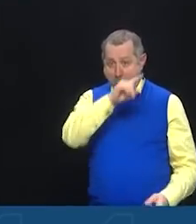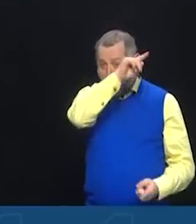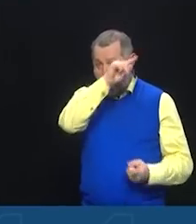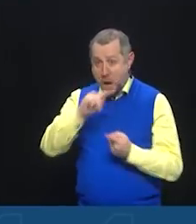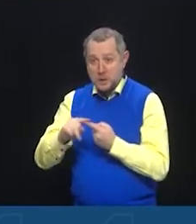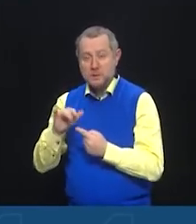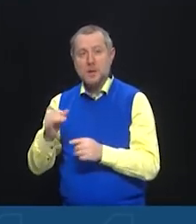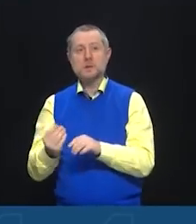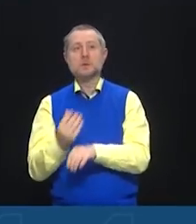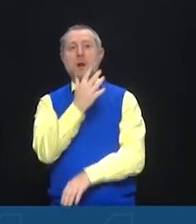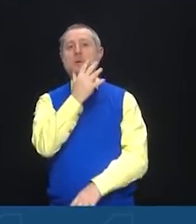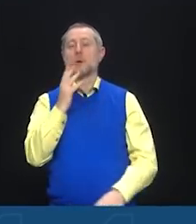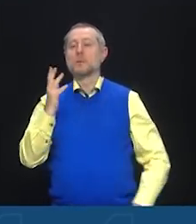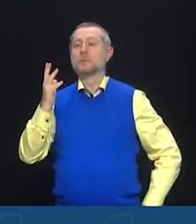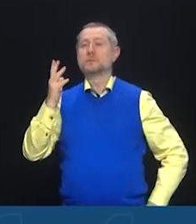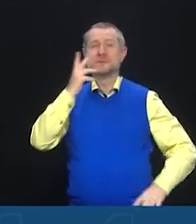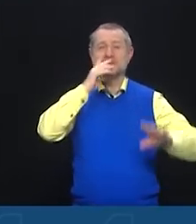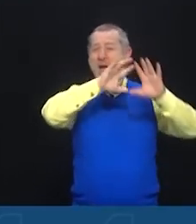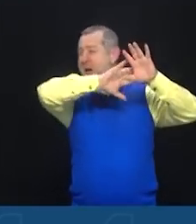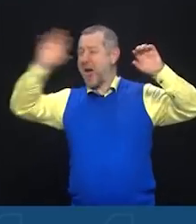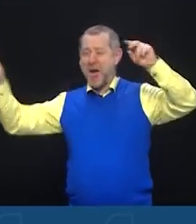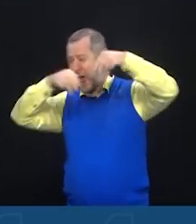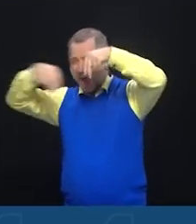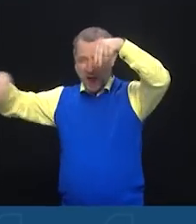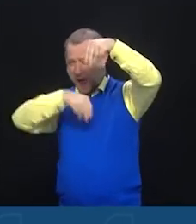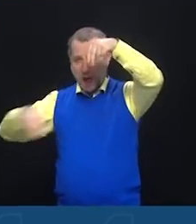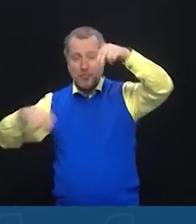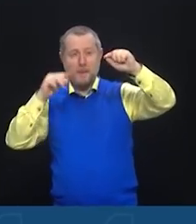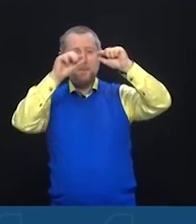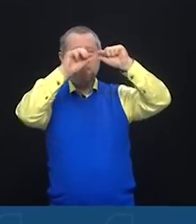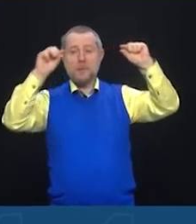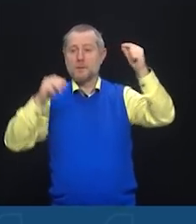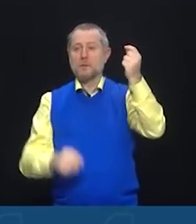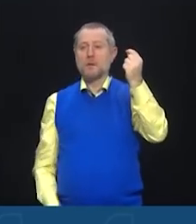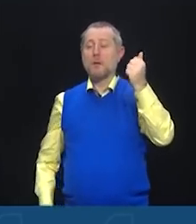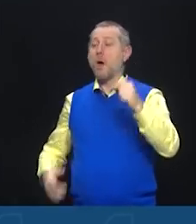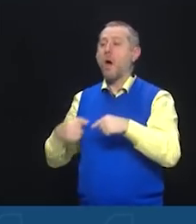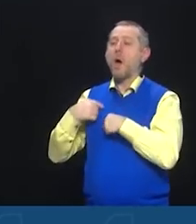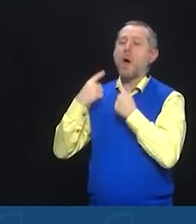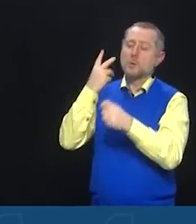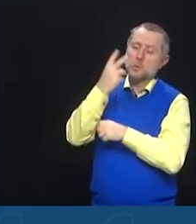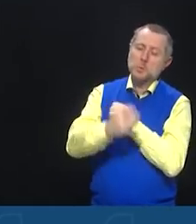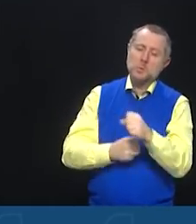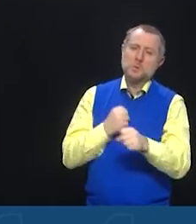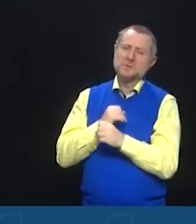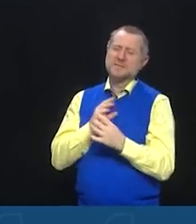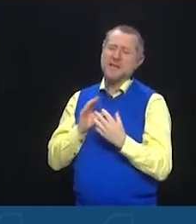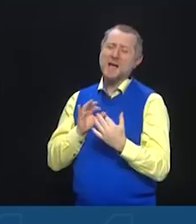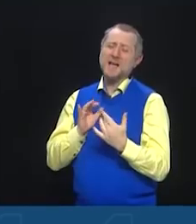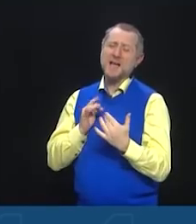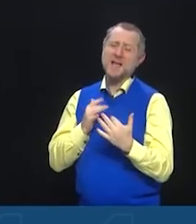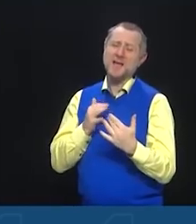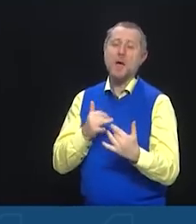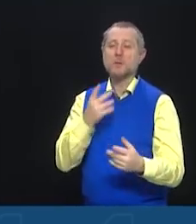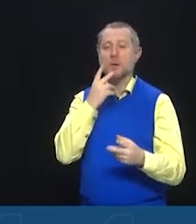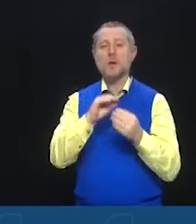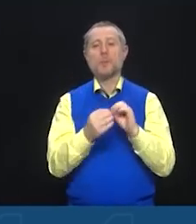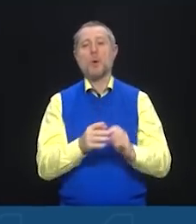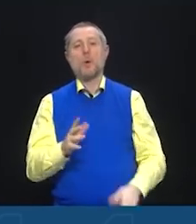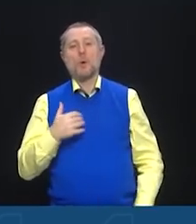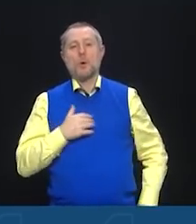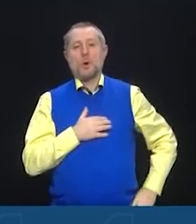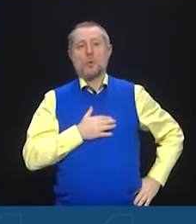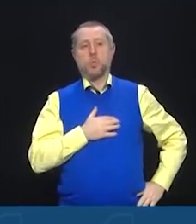show how long and painful this journey has been for the last 2 years, but this is where we are today. We